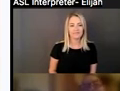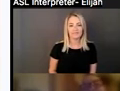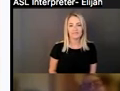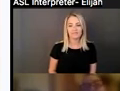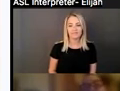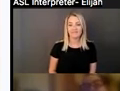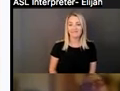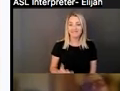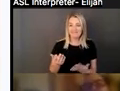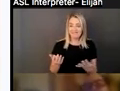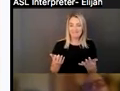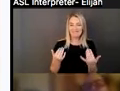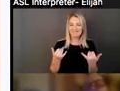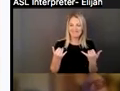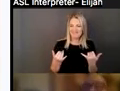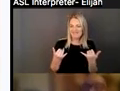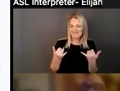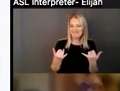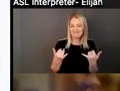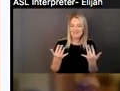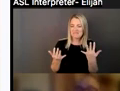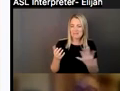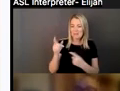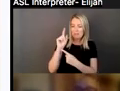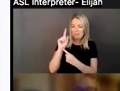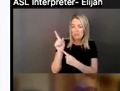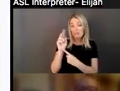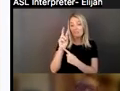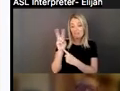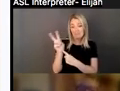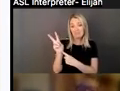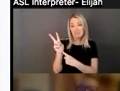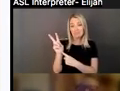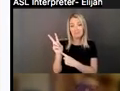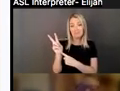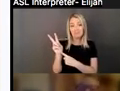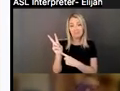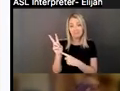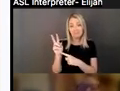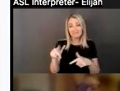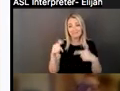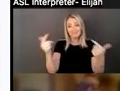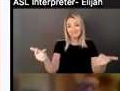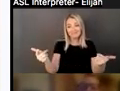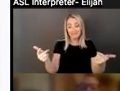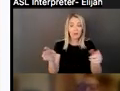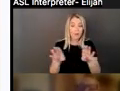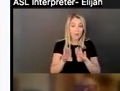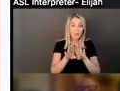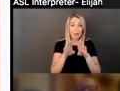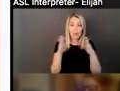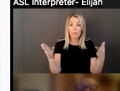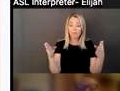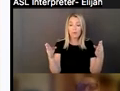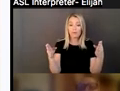And to just give another minute or two as open space for sharing, and just